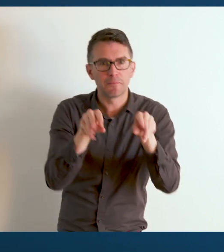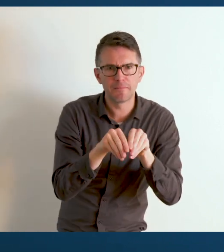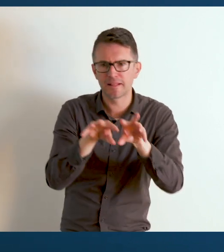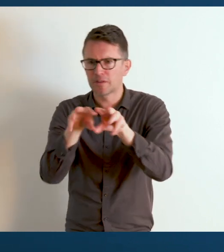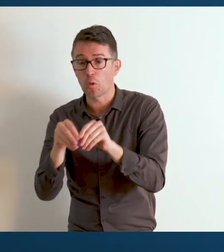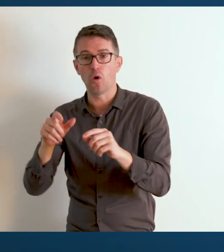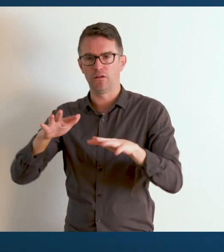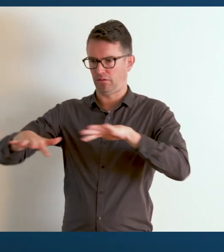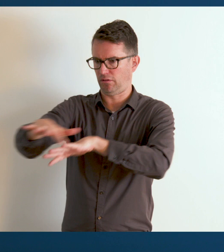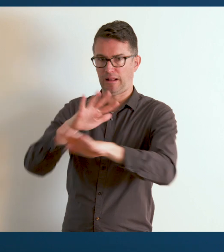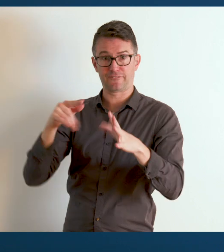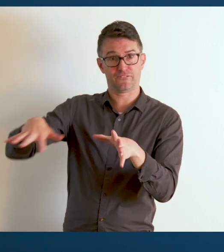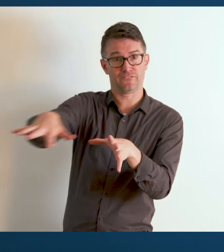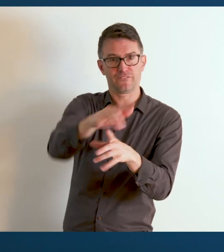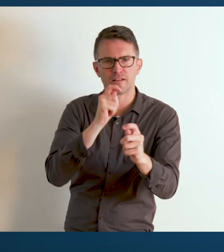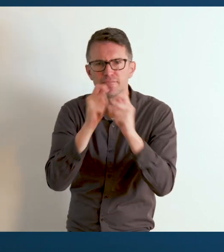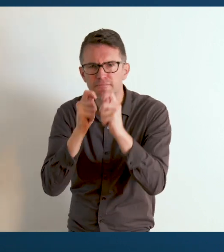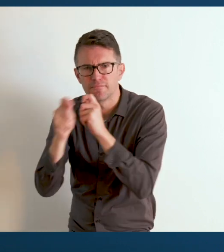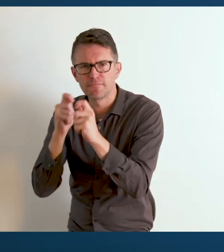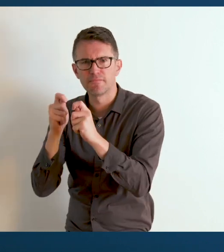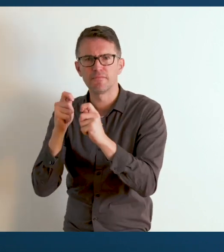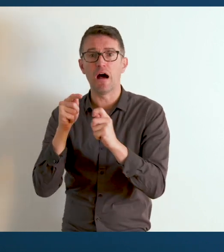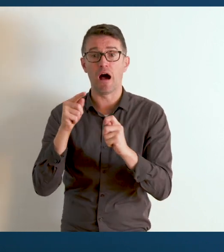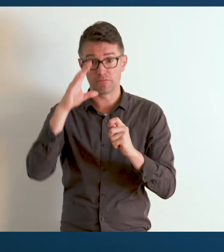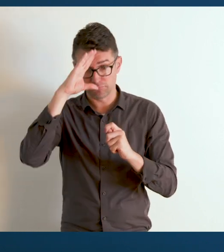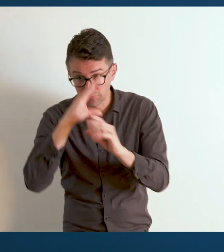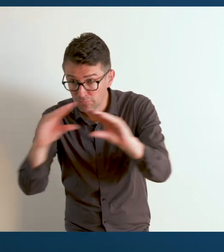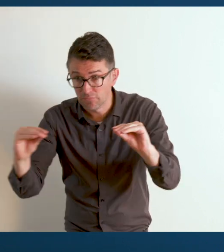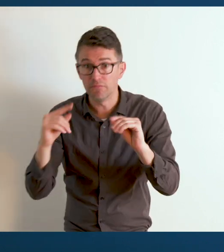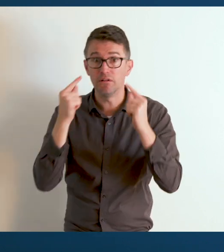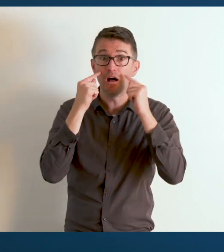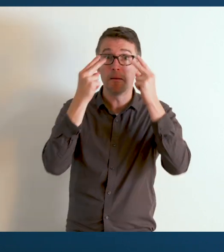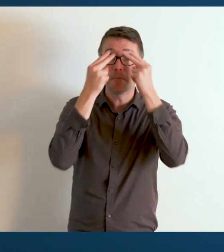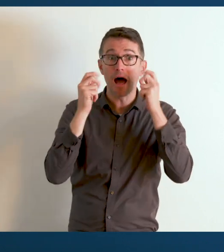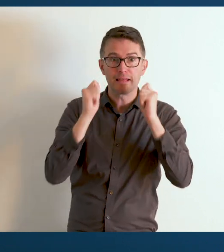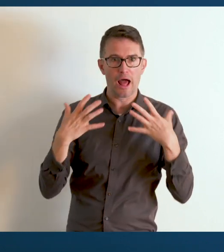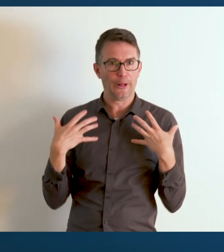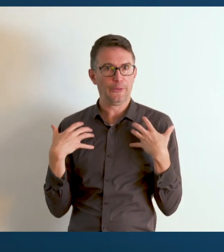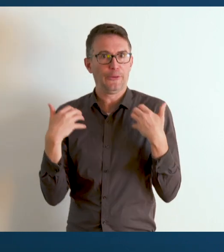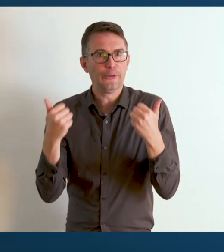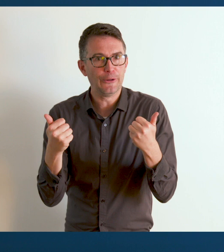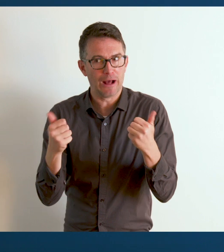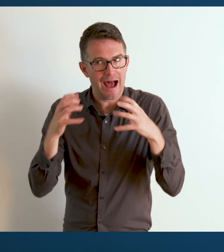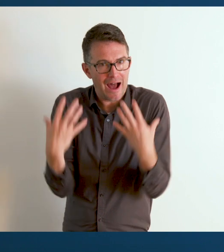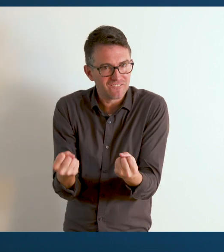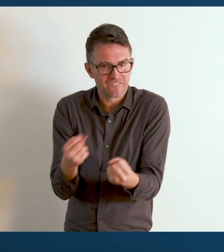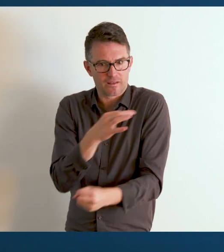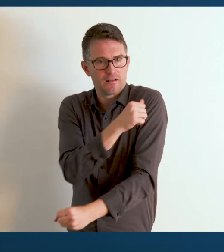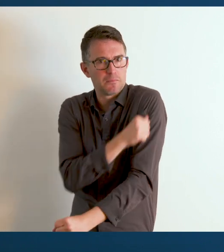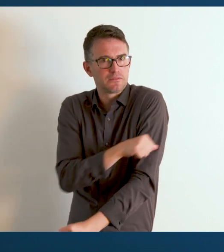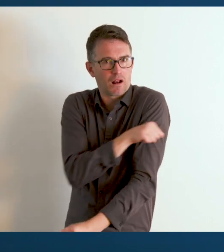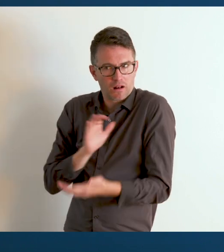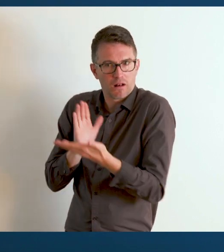interviewing families or communities when cataracts can be cured, in fact. And that would be a